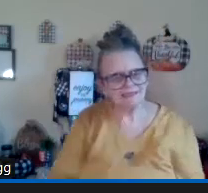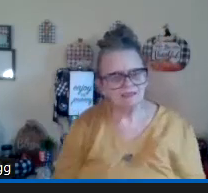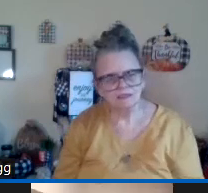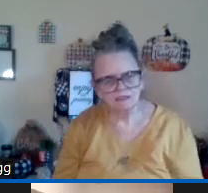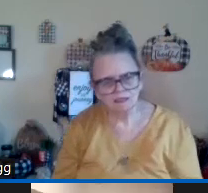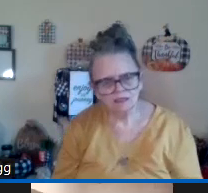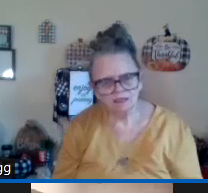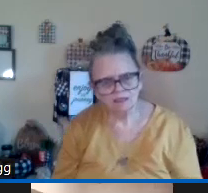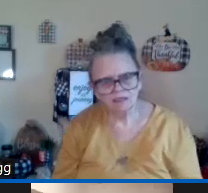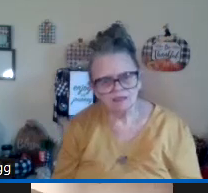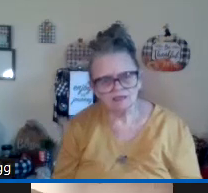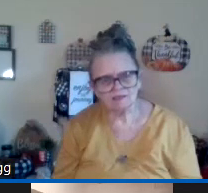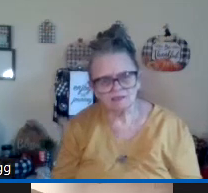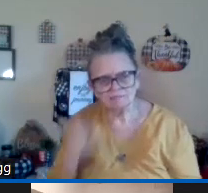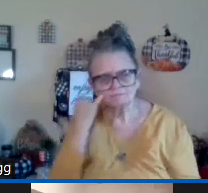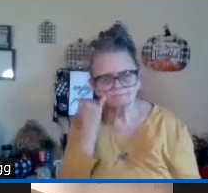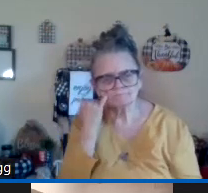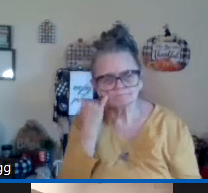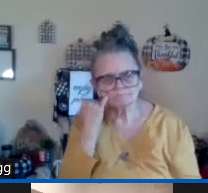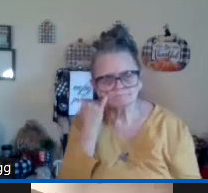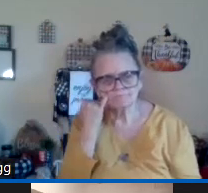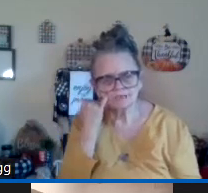that say? Let's see.